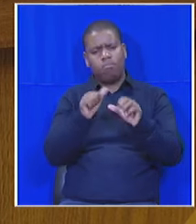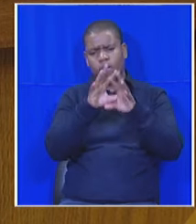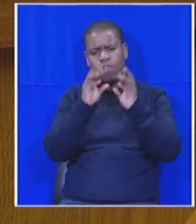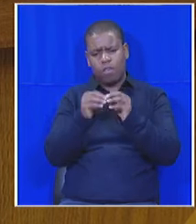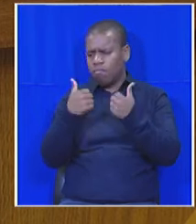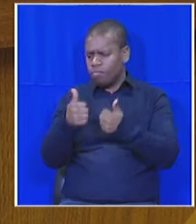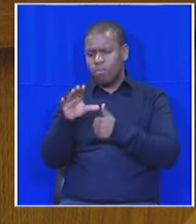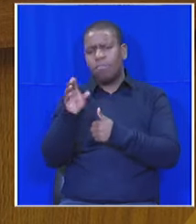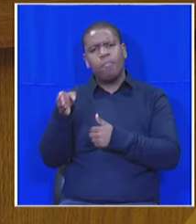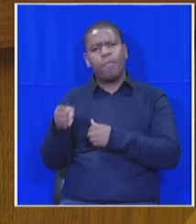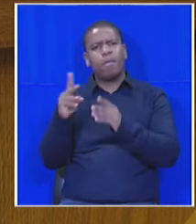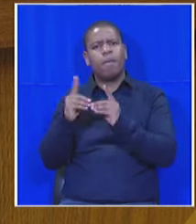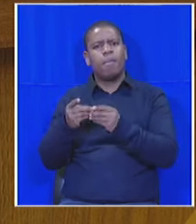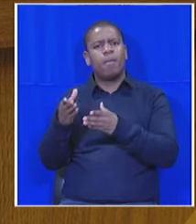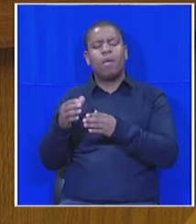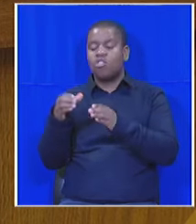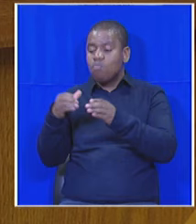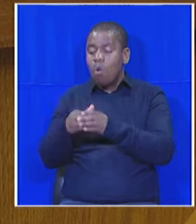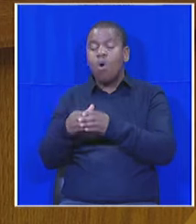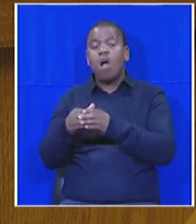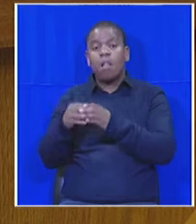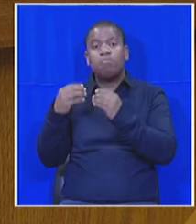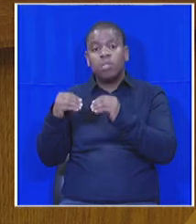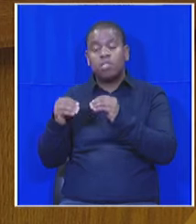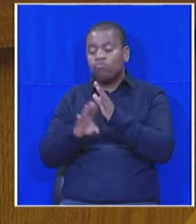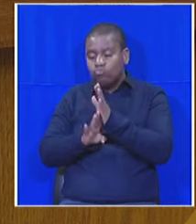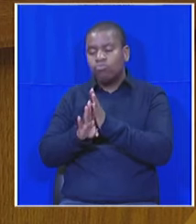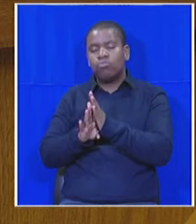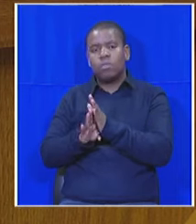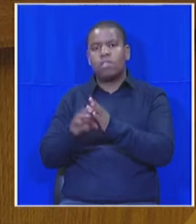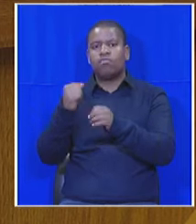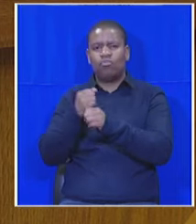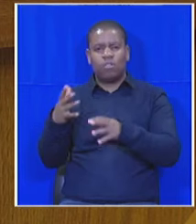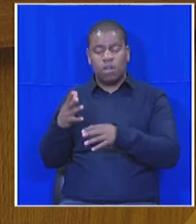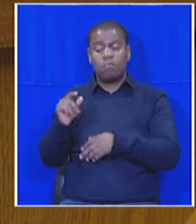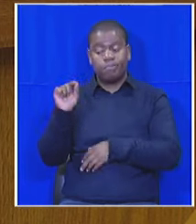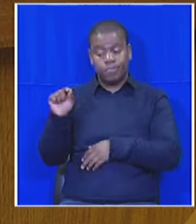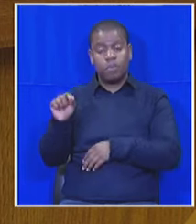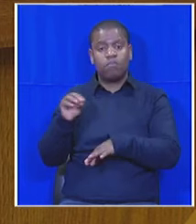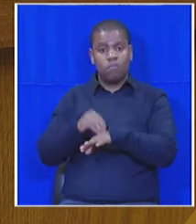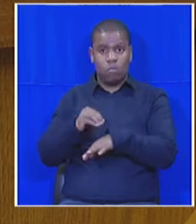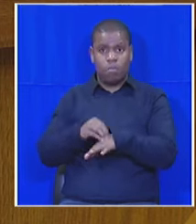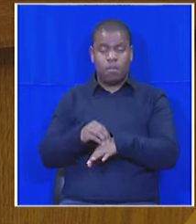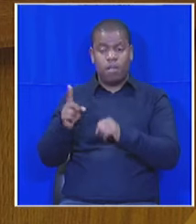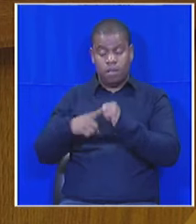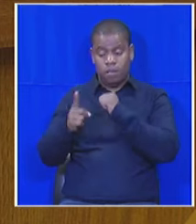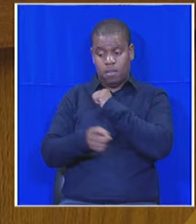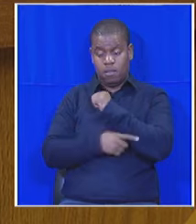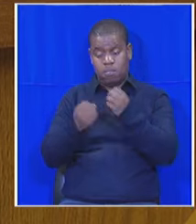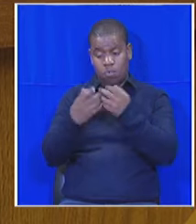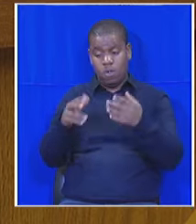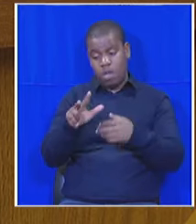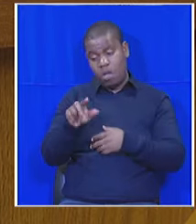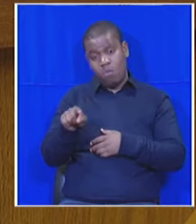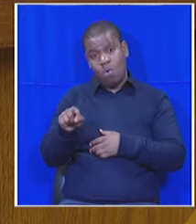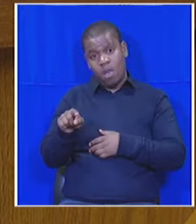department and small business development in general. Is this recognition at last that unemployment of 8.9